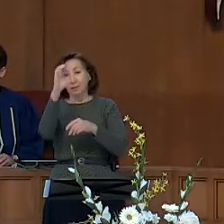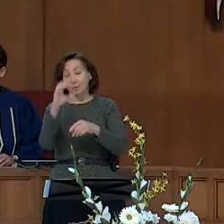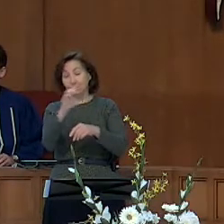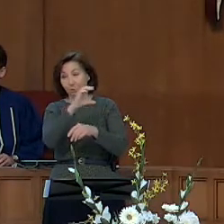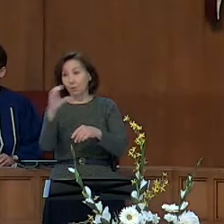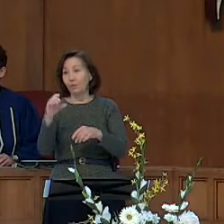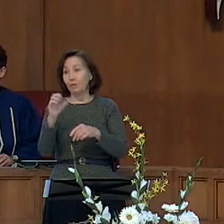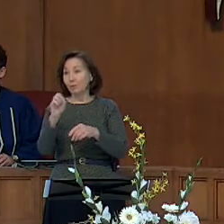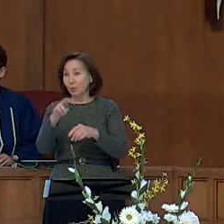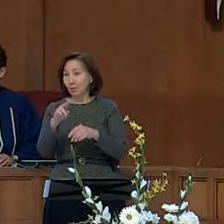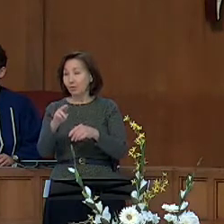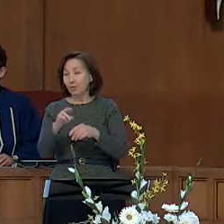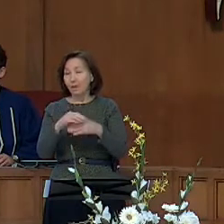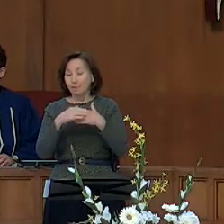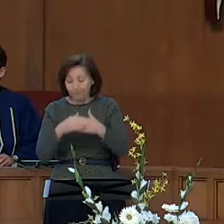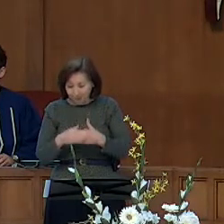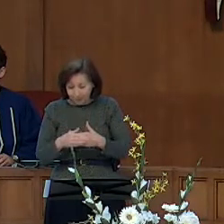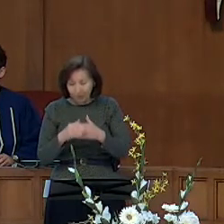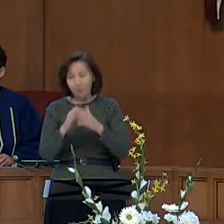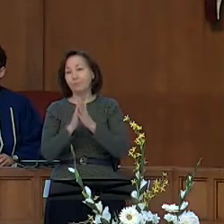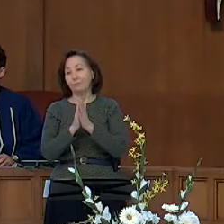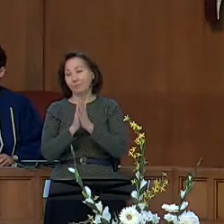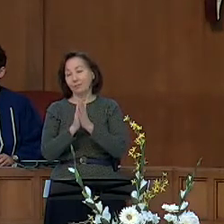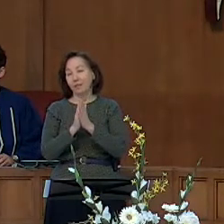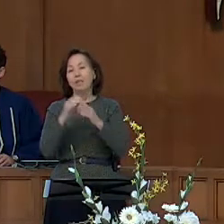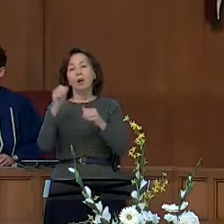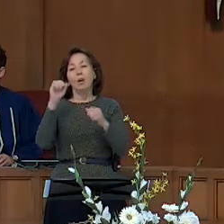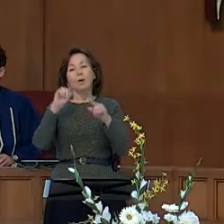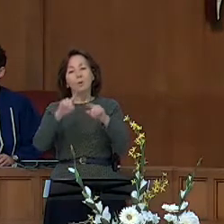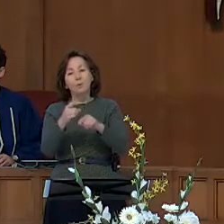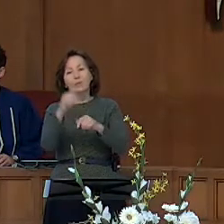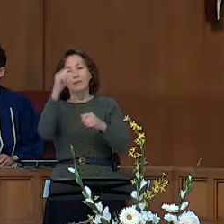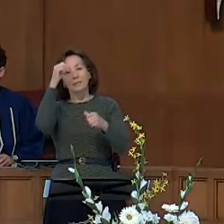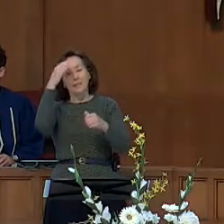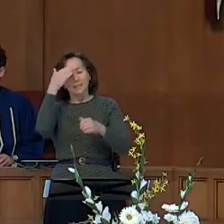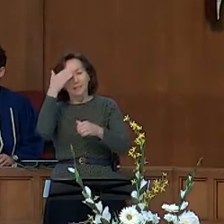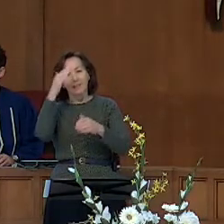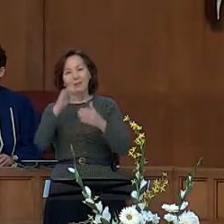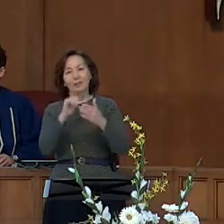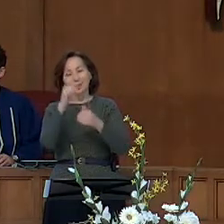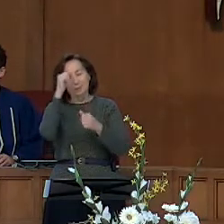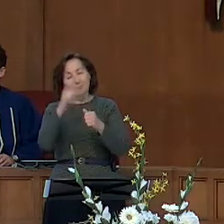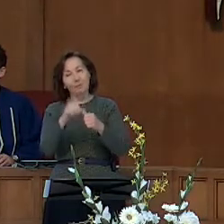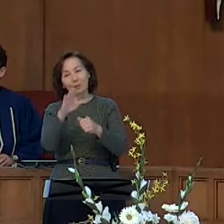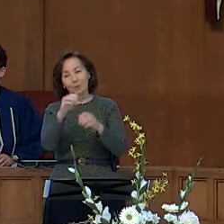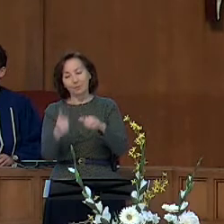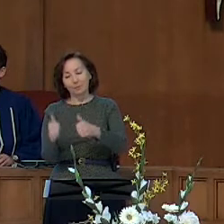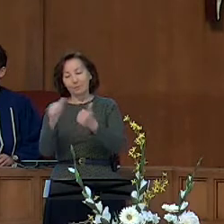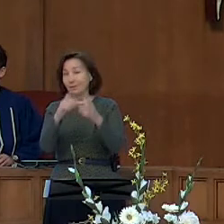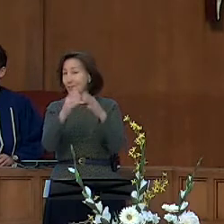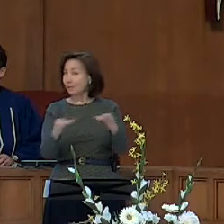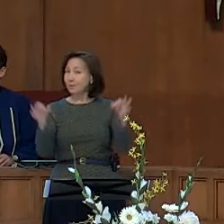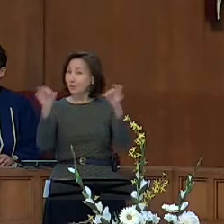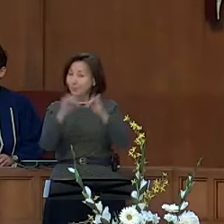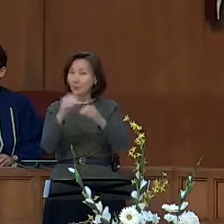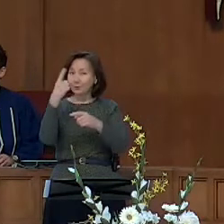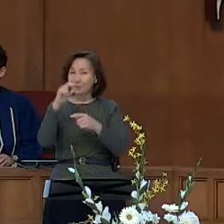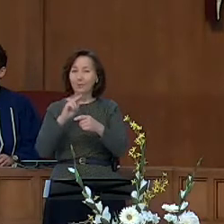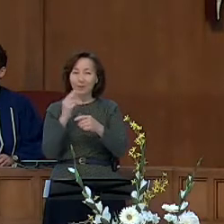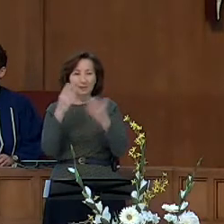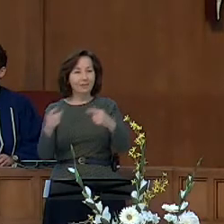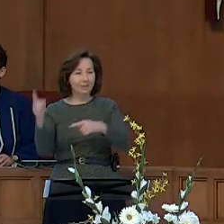you just, you know, if you just bow, just acknowledge and remember your baptism. It's going to be so important for us